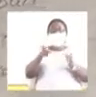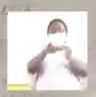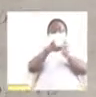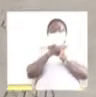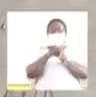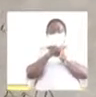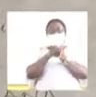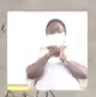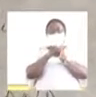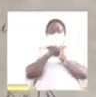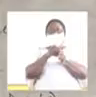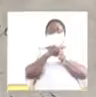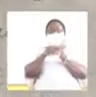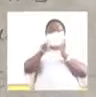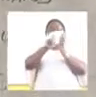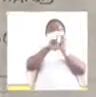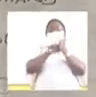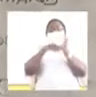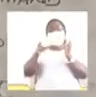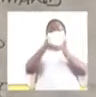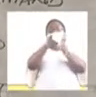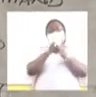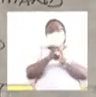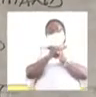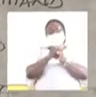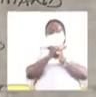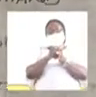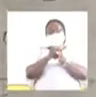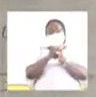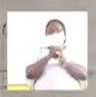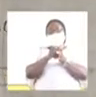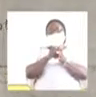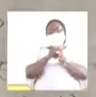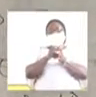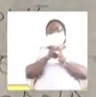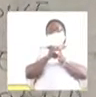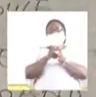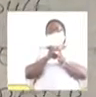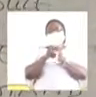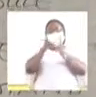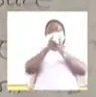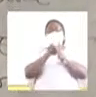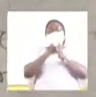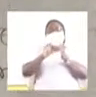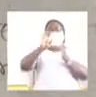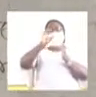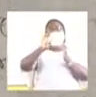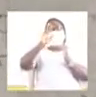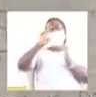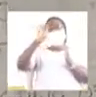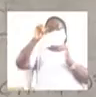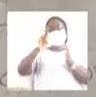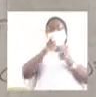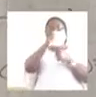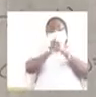demand, the law of demand, demand schedule, demand curve,